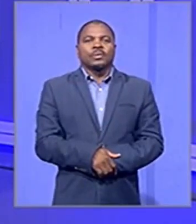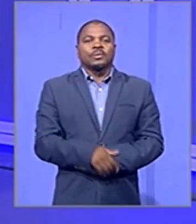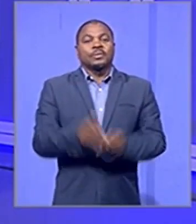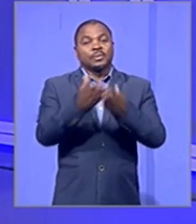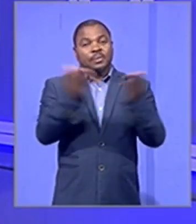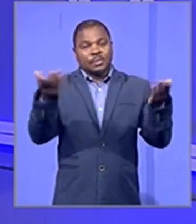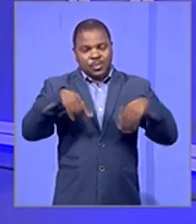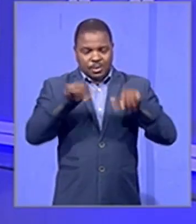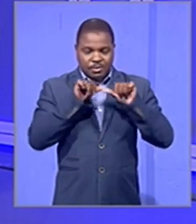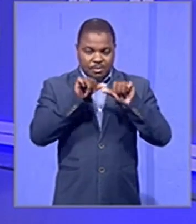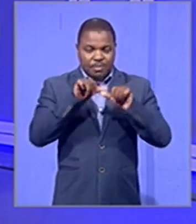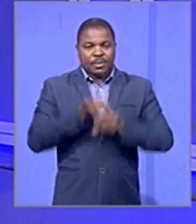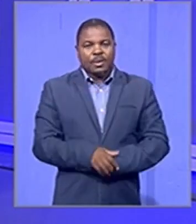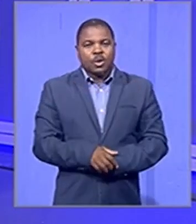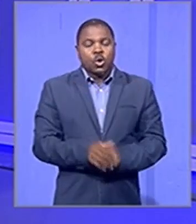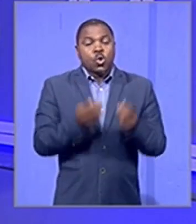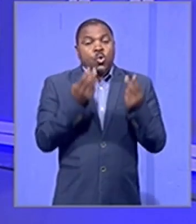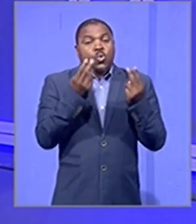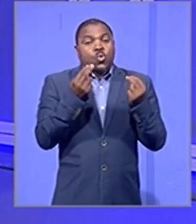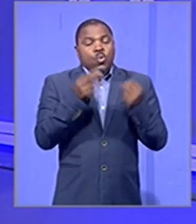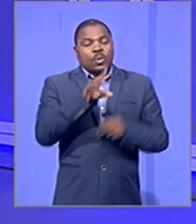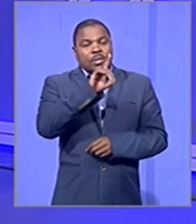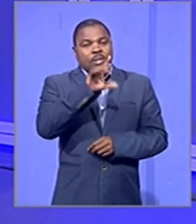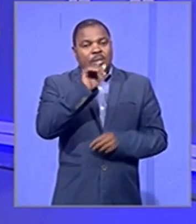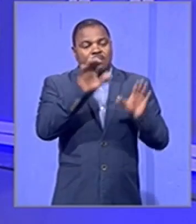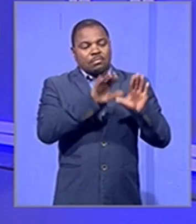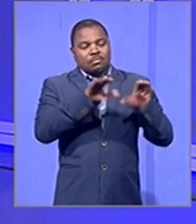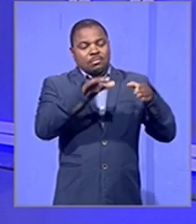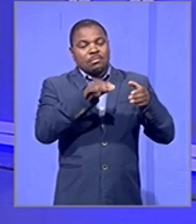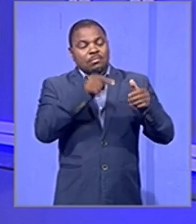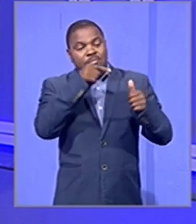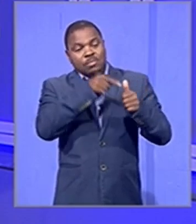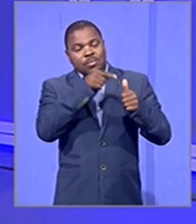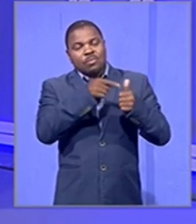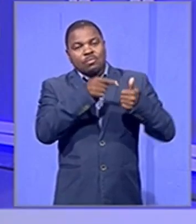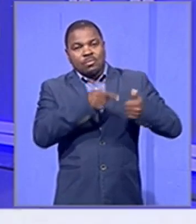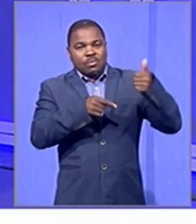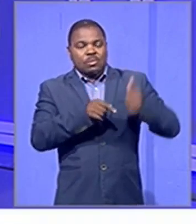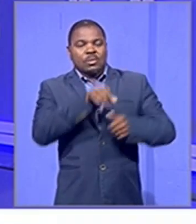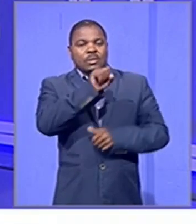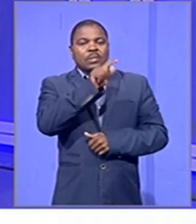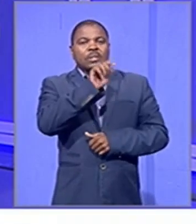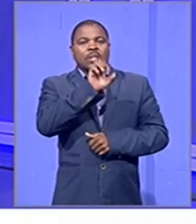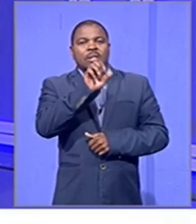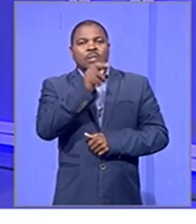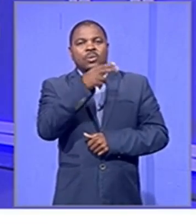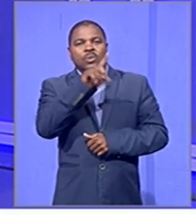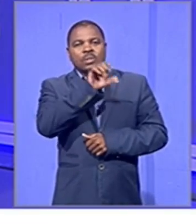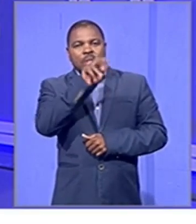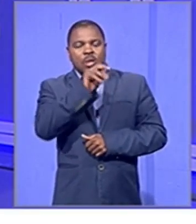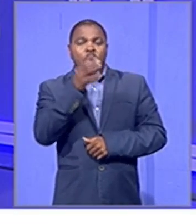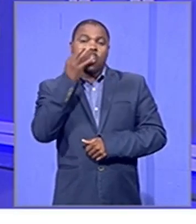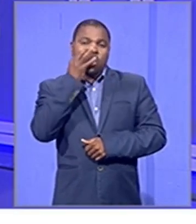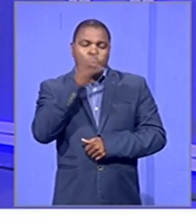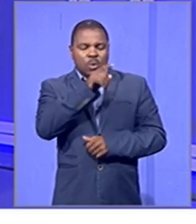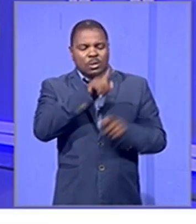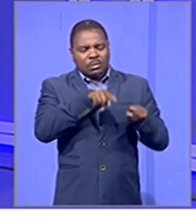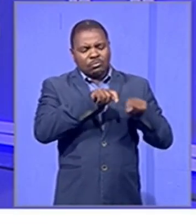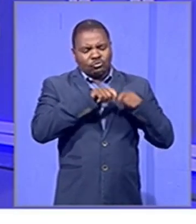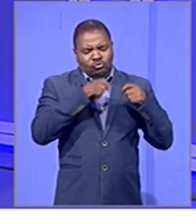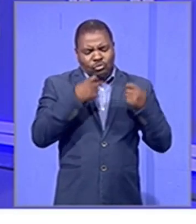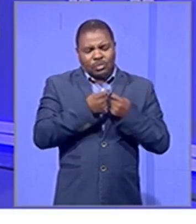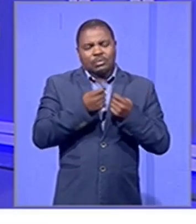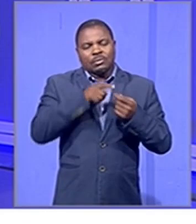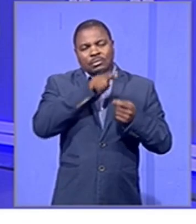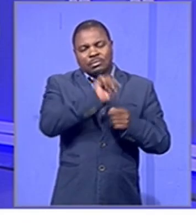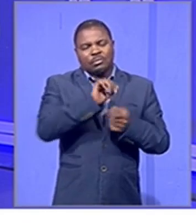Moi re atela pele moetapele motjha wa DA John Steenhuisen o re mokga wa hae o tla etsa sohle se matleng a sona ho netefatsa hore ho ba le puso e ntjha ka